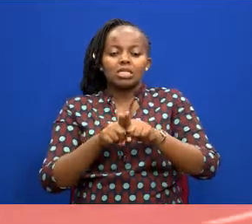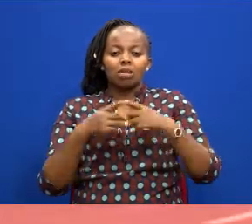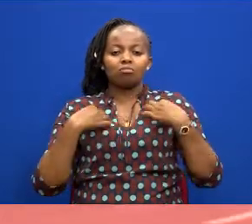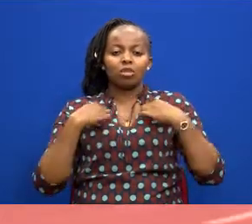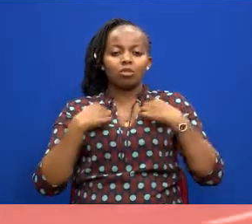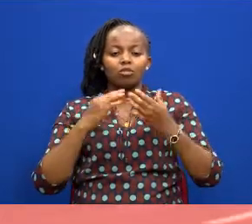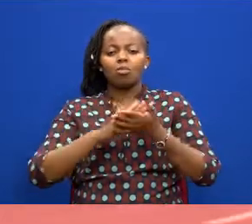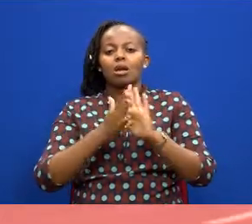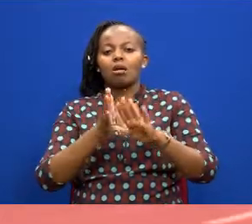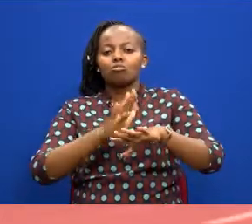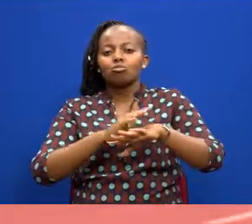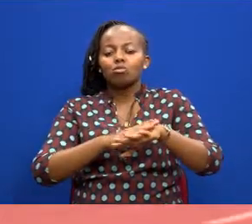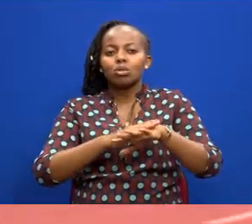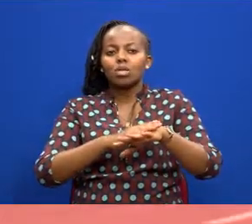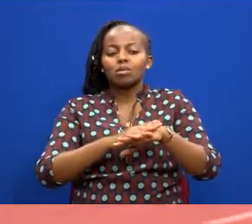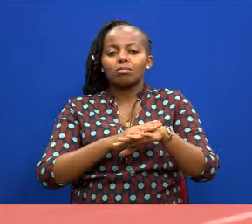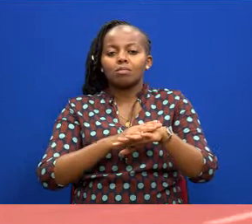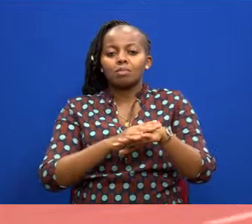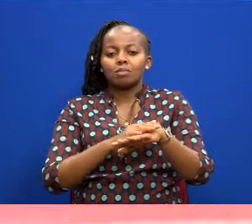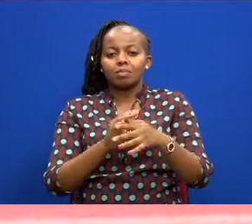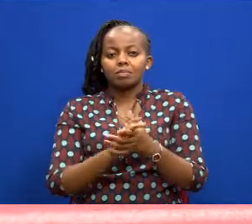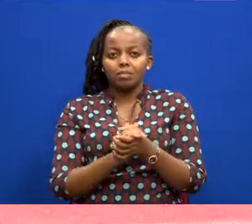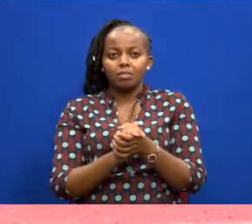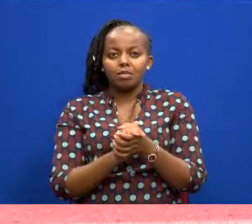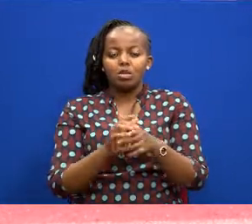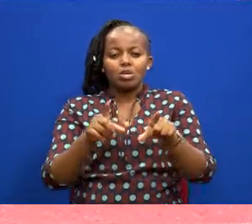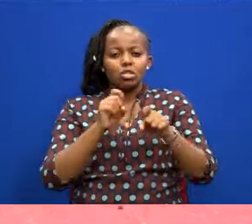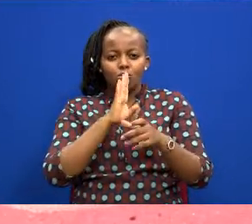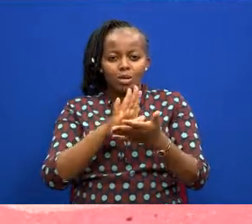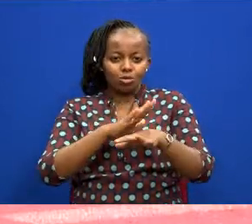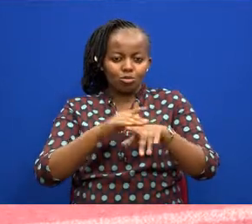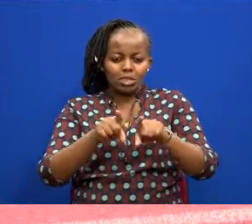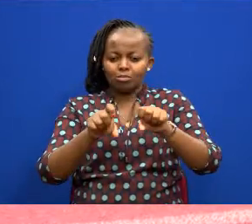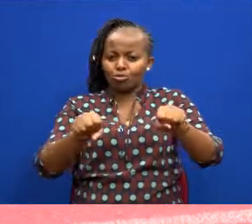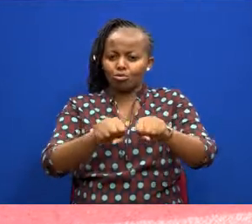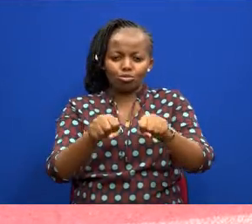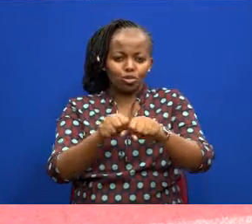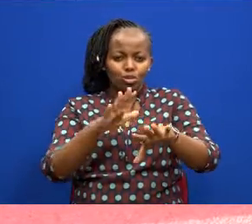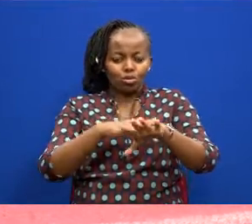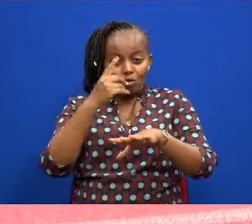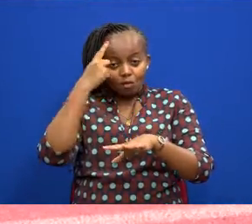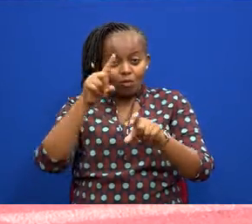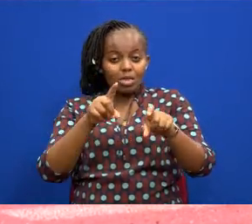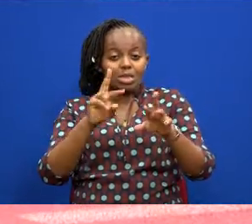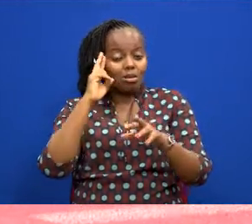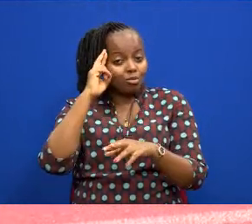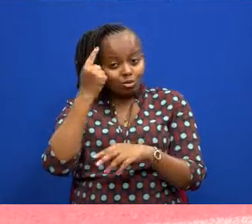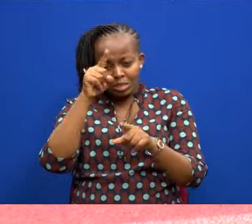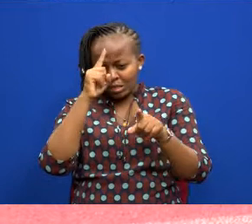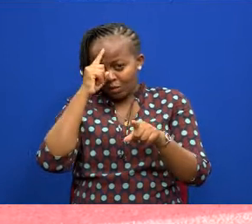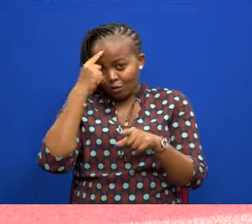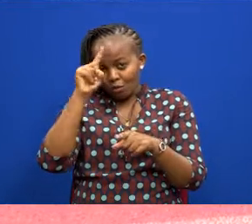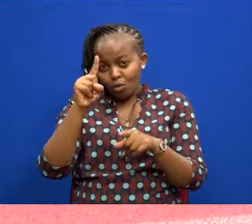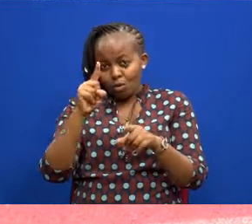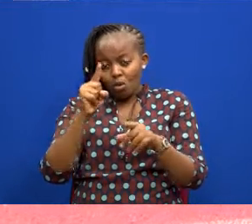is required for this physical activity need to be appropriate, fit for purpose, and comfortable for